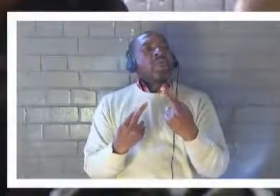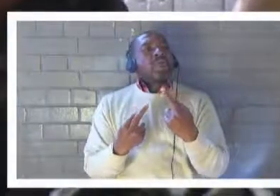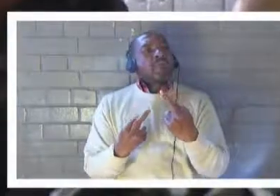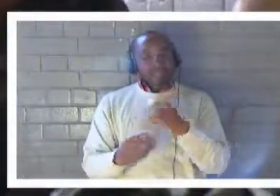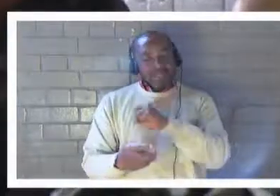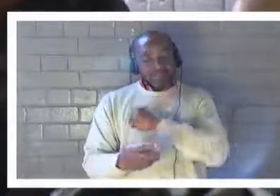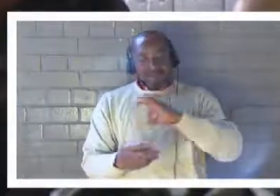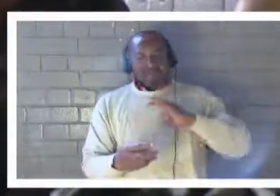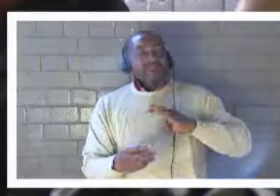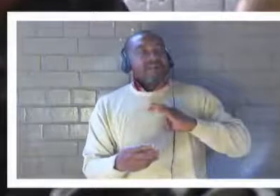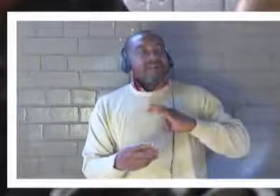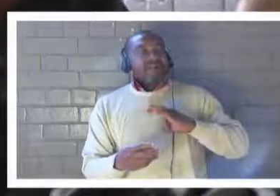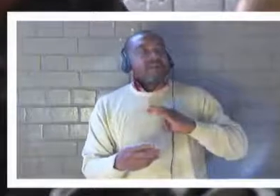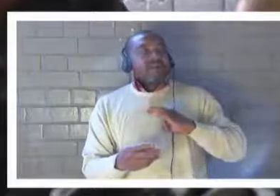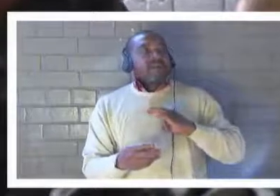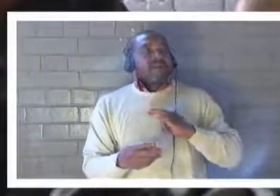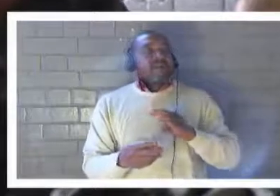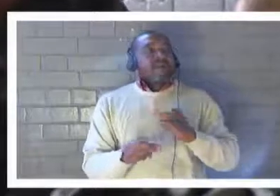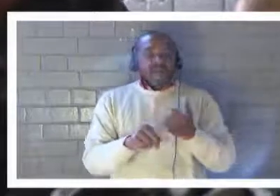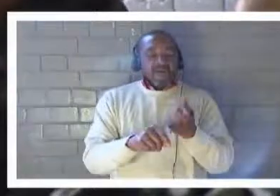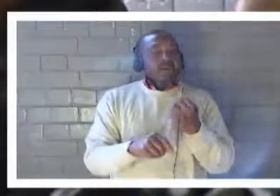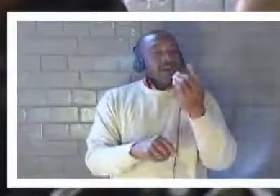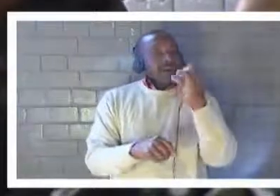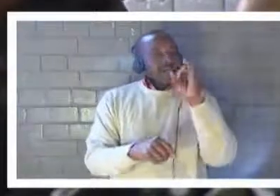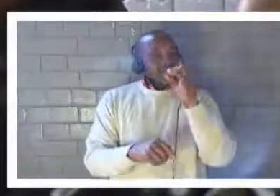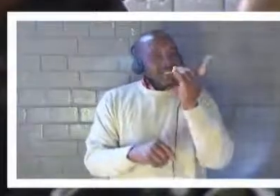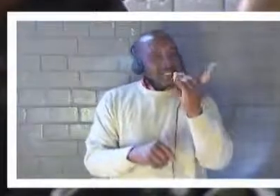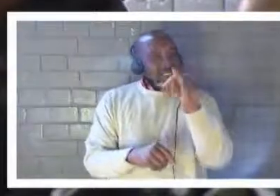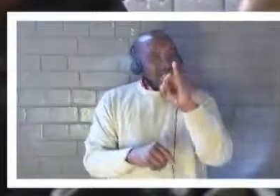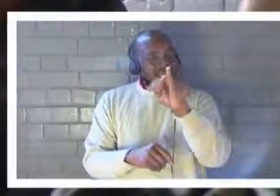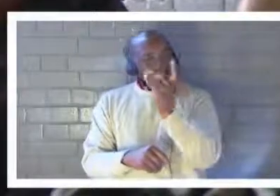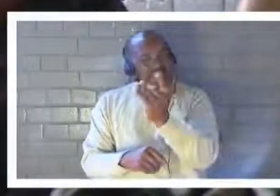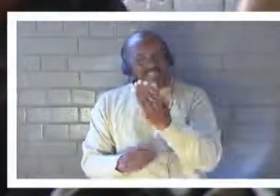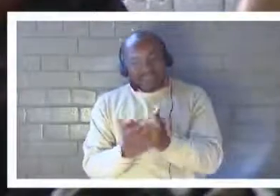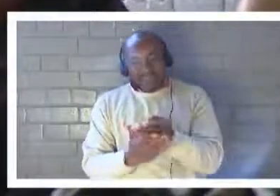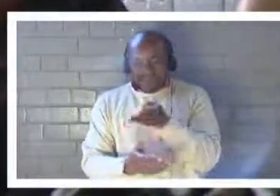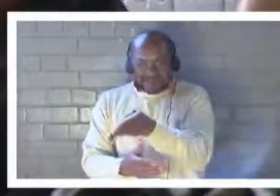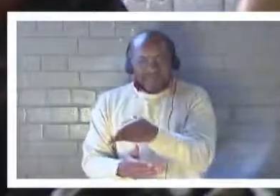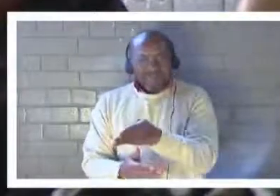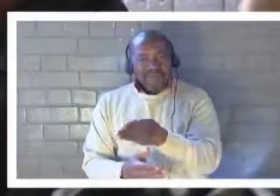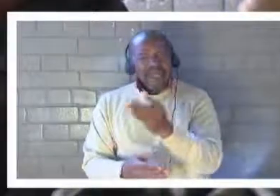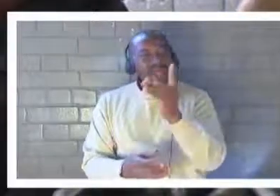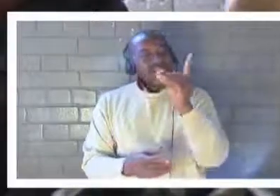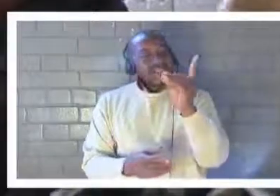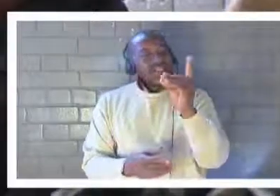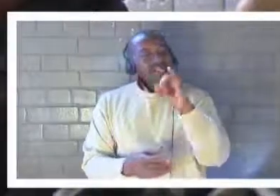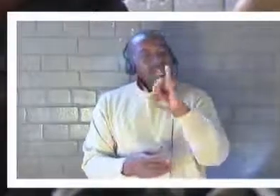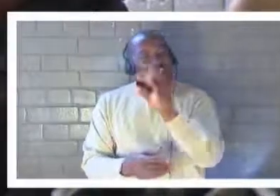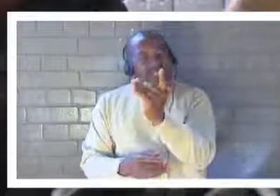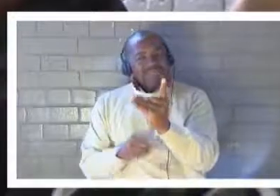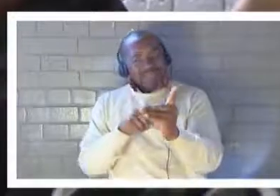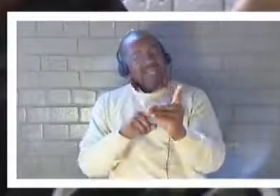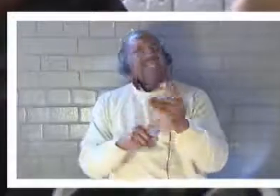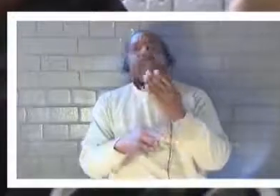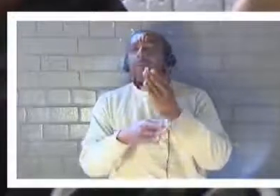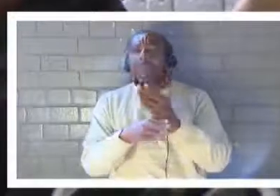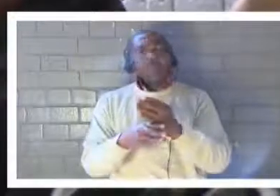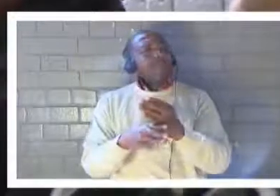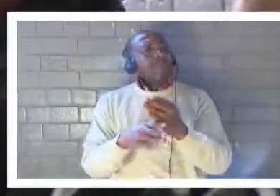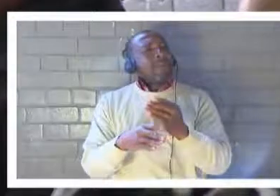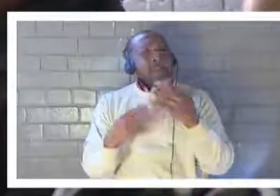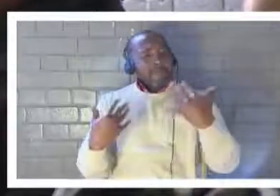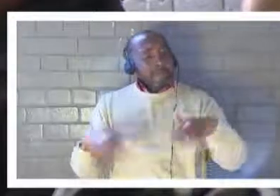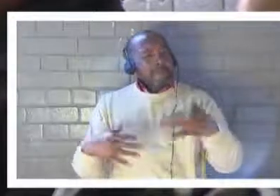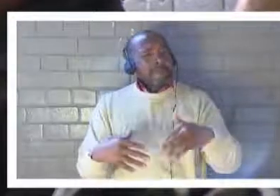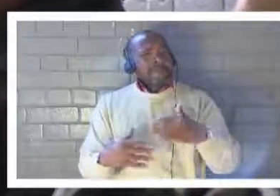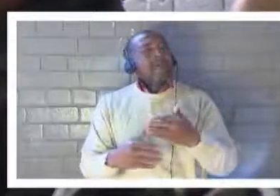The DID where I'm working, they become part of the hospital when it suits them. And if they have to assist you, they